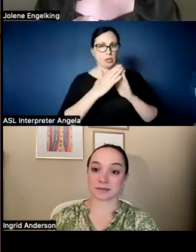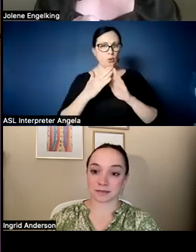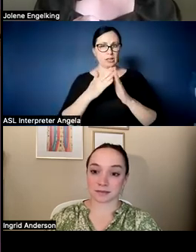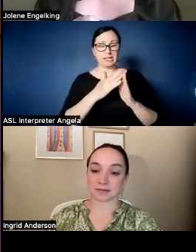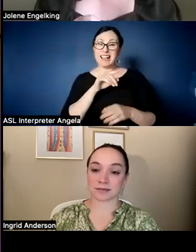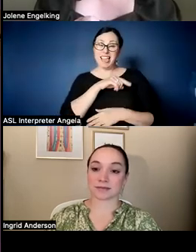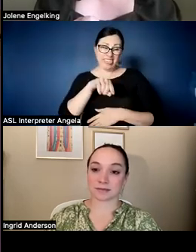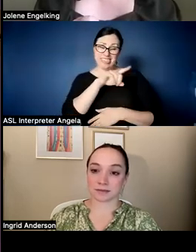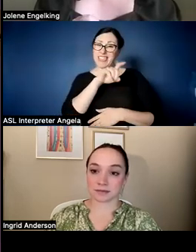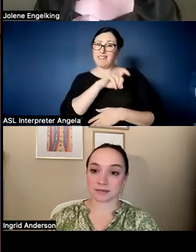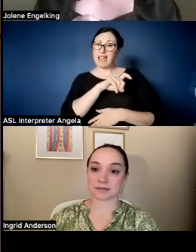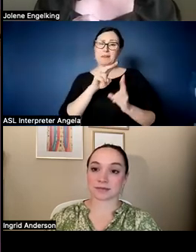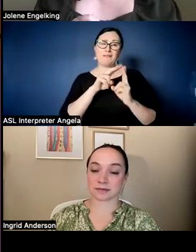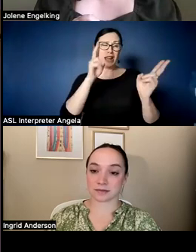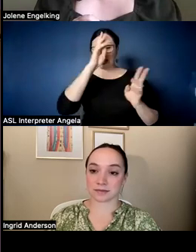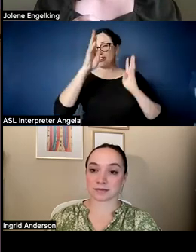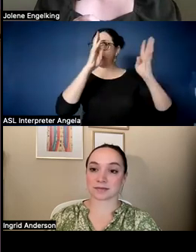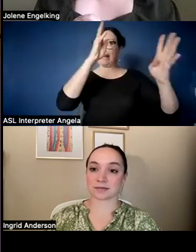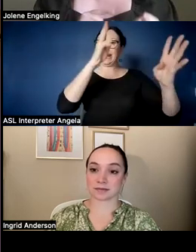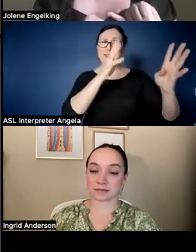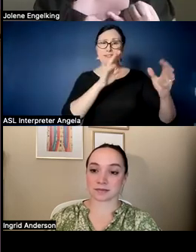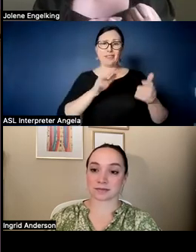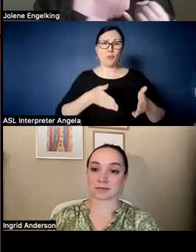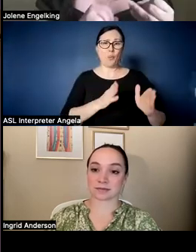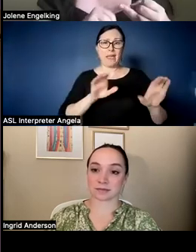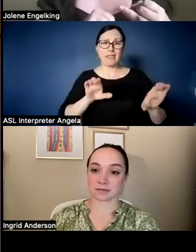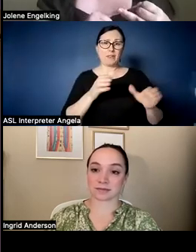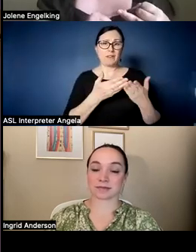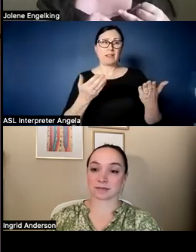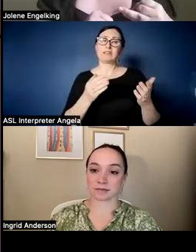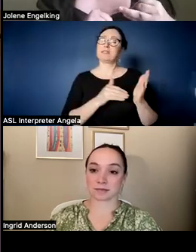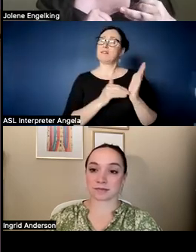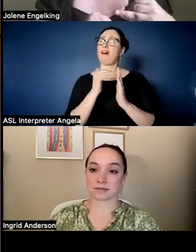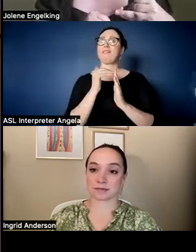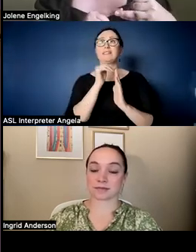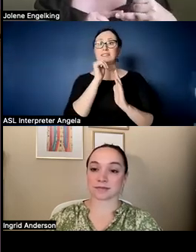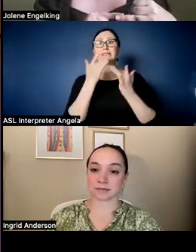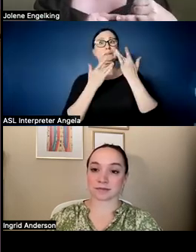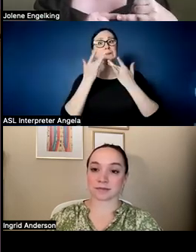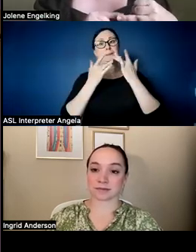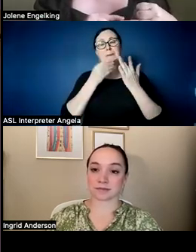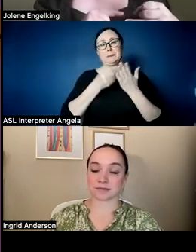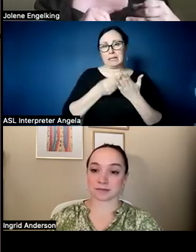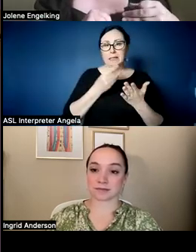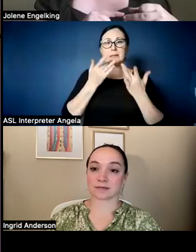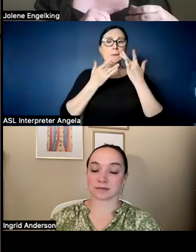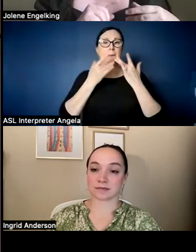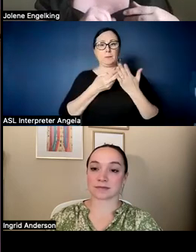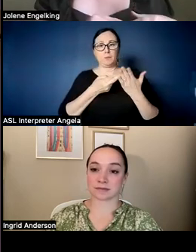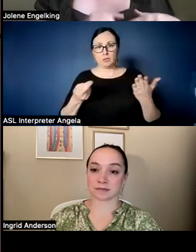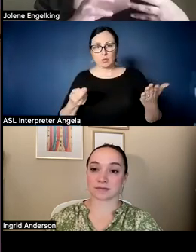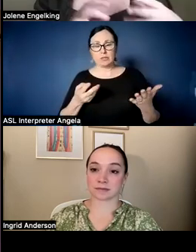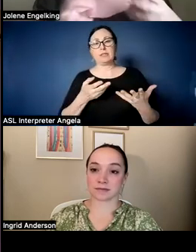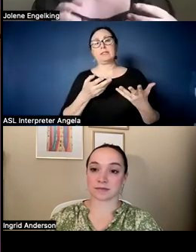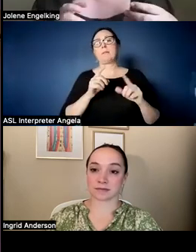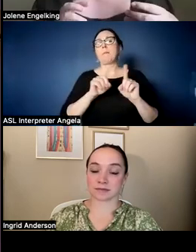way that we have done things, because often, there is a lack of resources and all these sorts of things, but that doesn't mean that there's a lack of doing and joy and